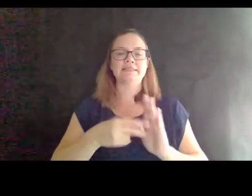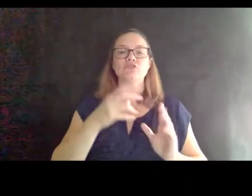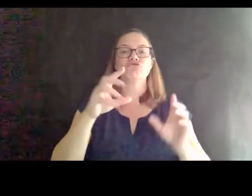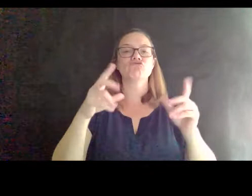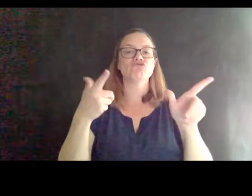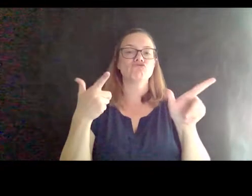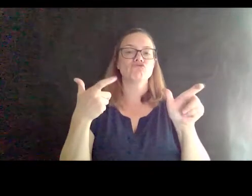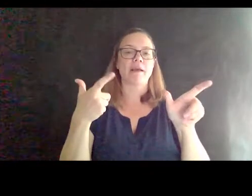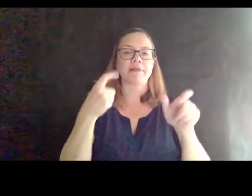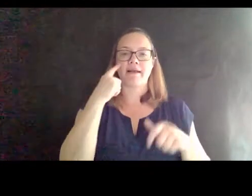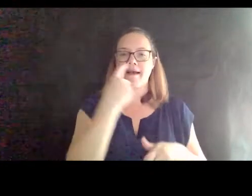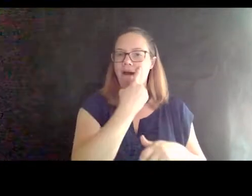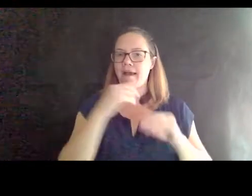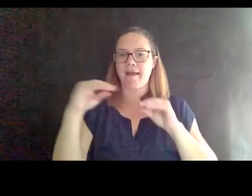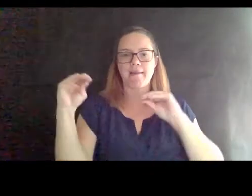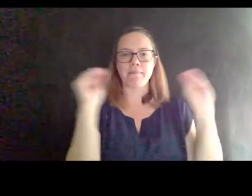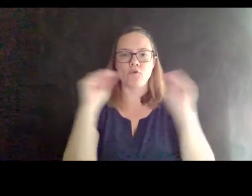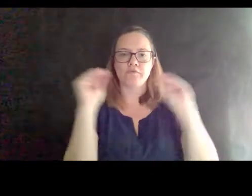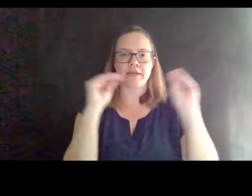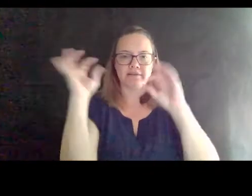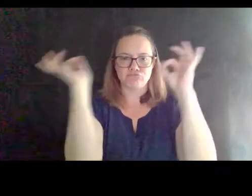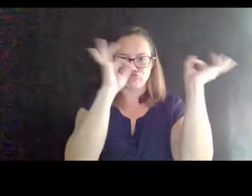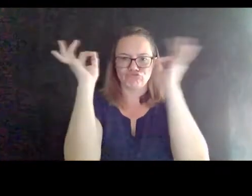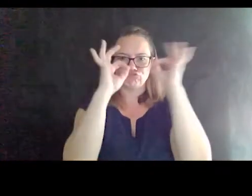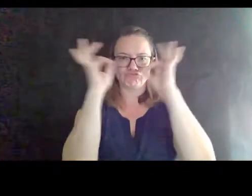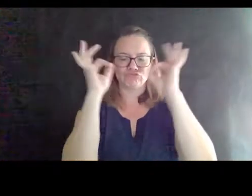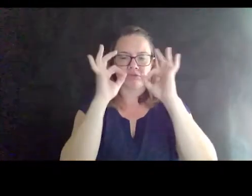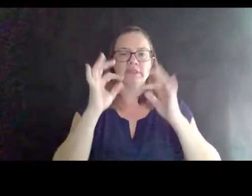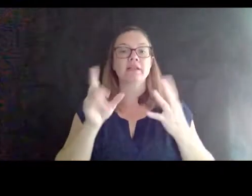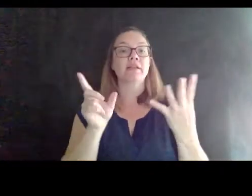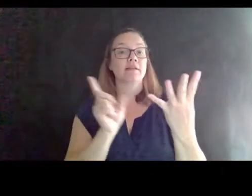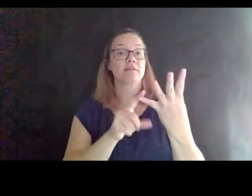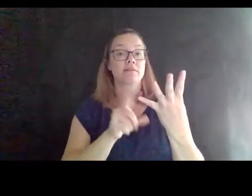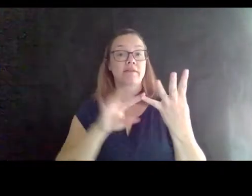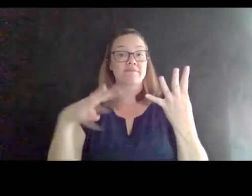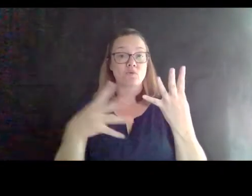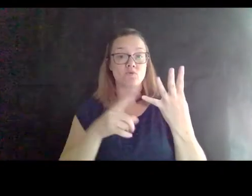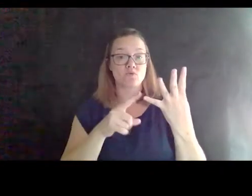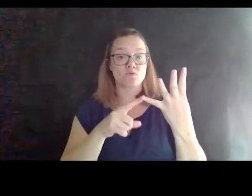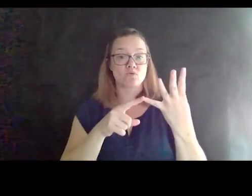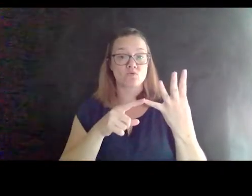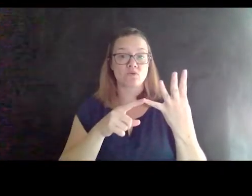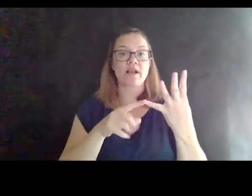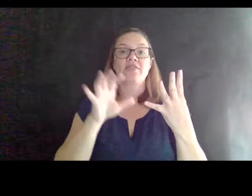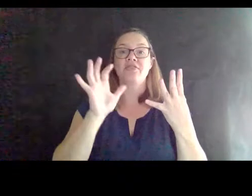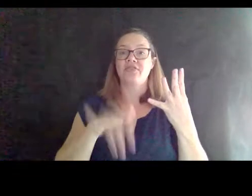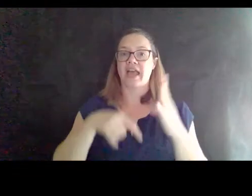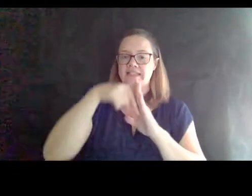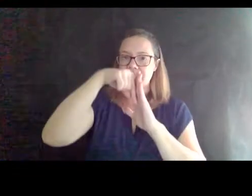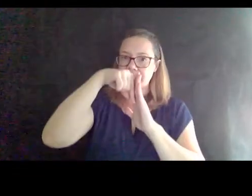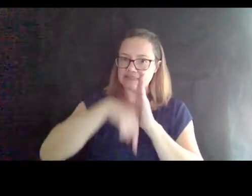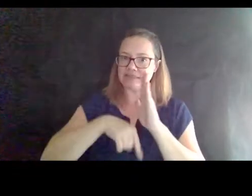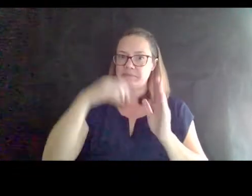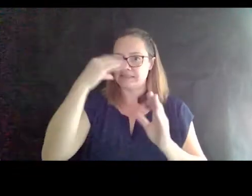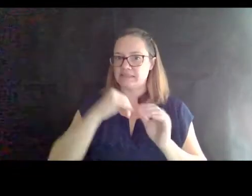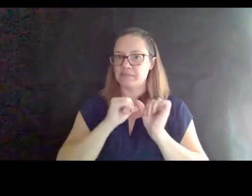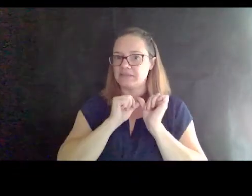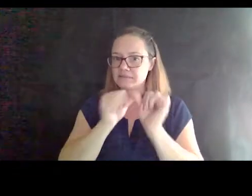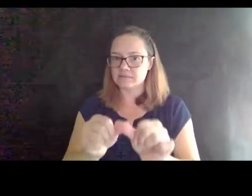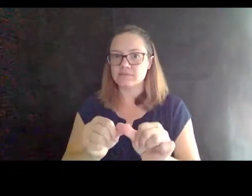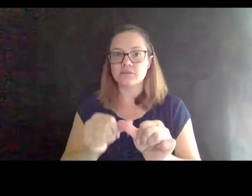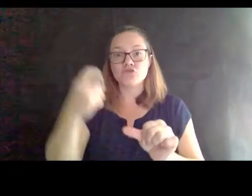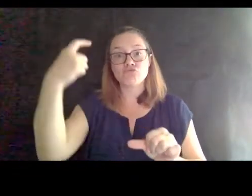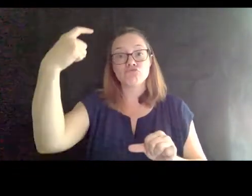movement. Moving into stage four, this is the deep sleep continues as brain waves